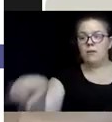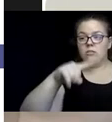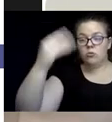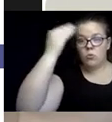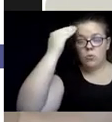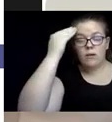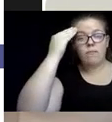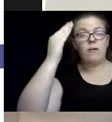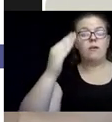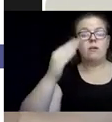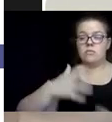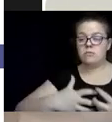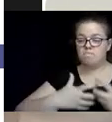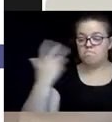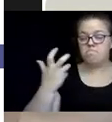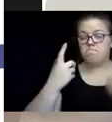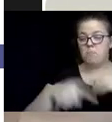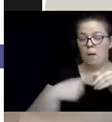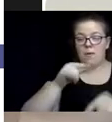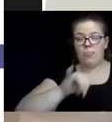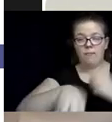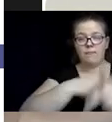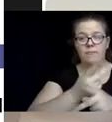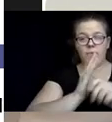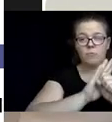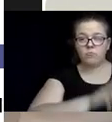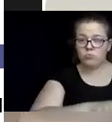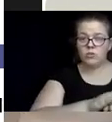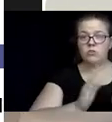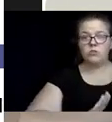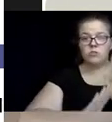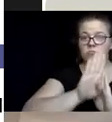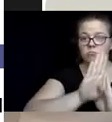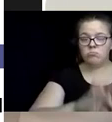and discrimination. Next slide.